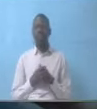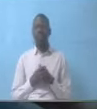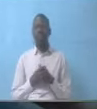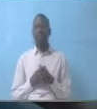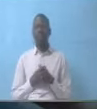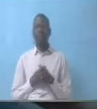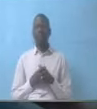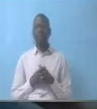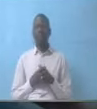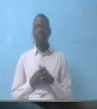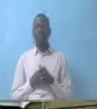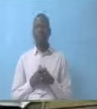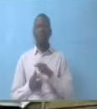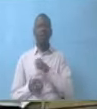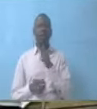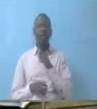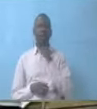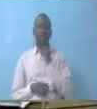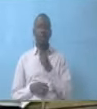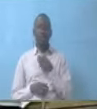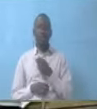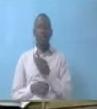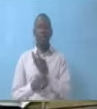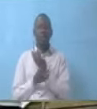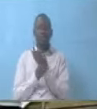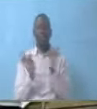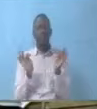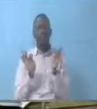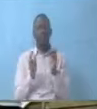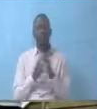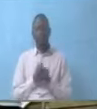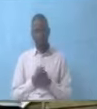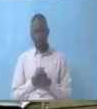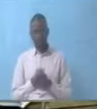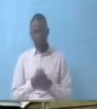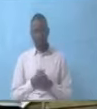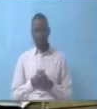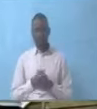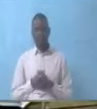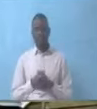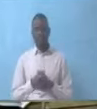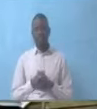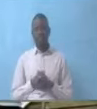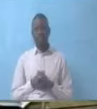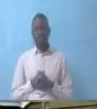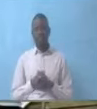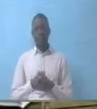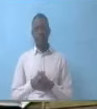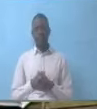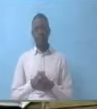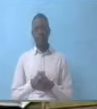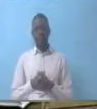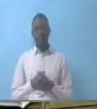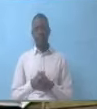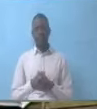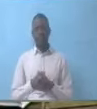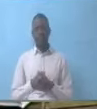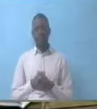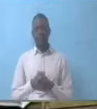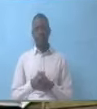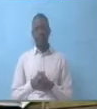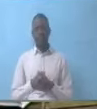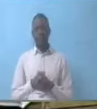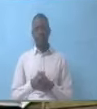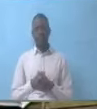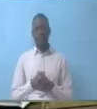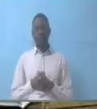agree. Let me finish. And the man was acquitted. Ñu bayiko nak ewiko. Alhaji Dame came out and gave me his checkbook. He said,